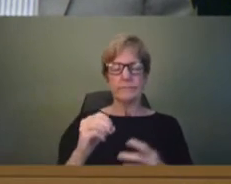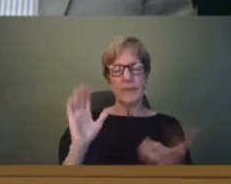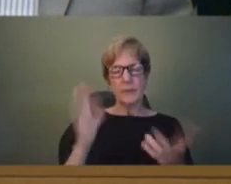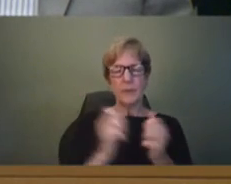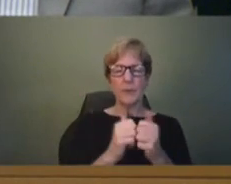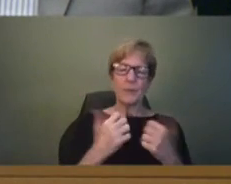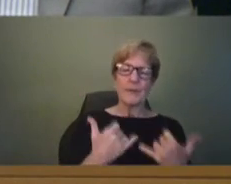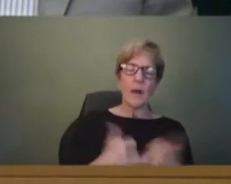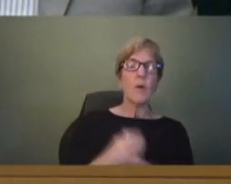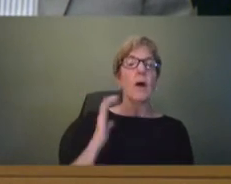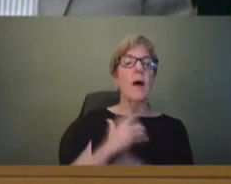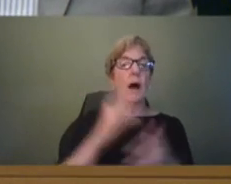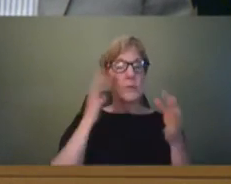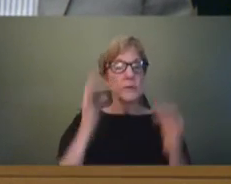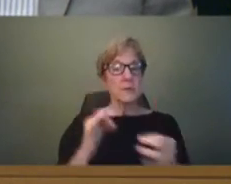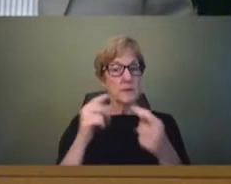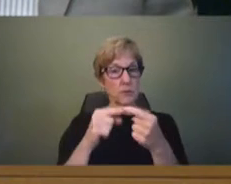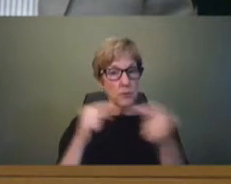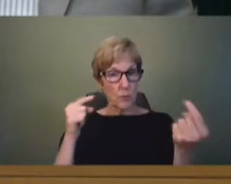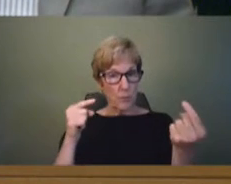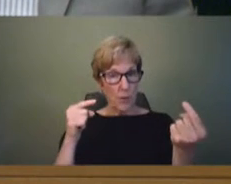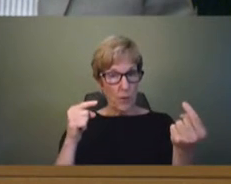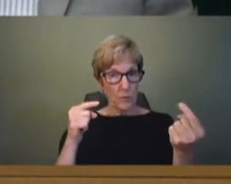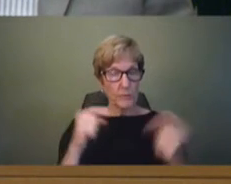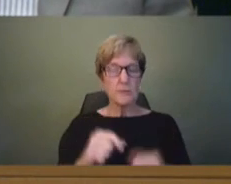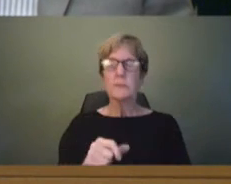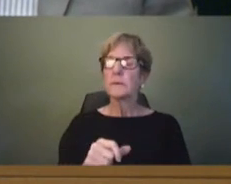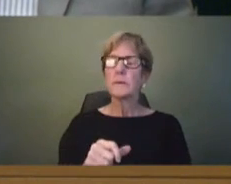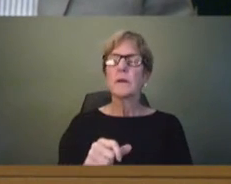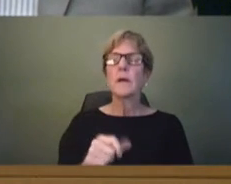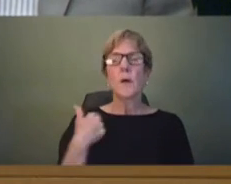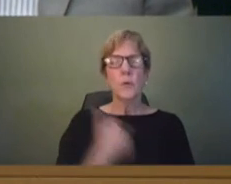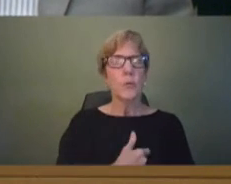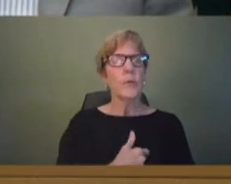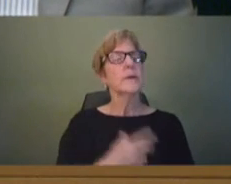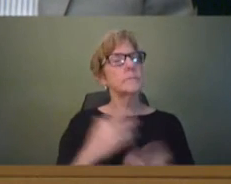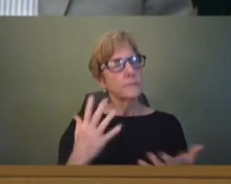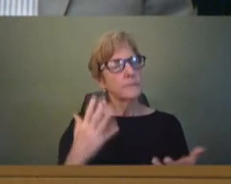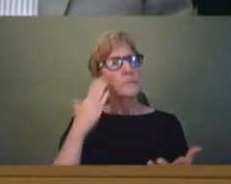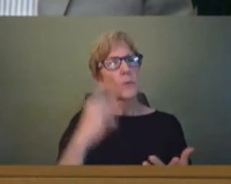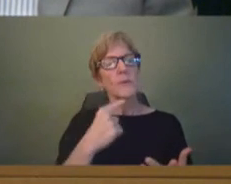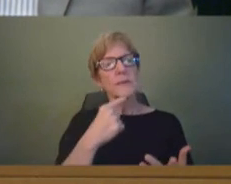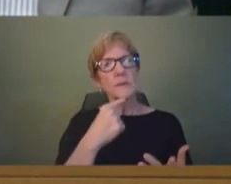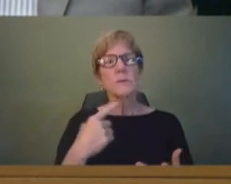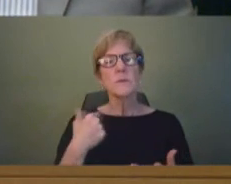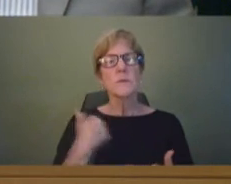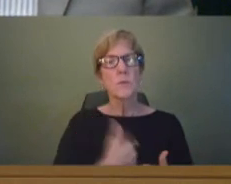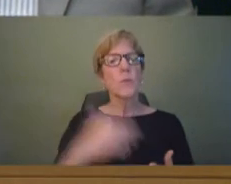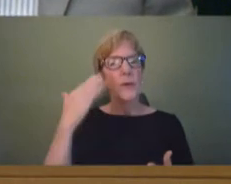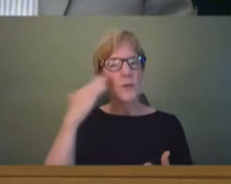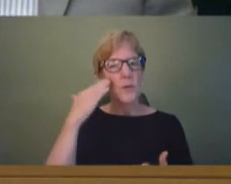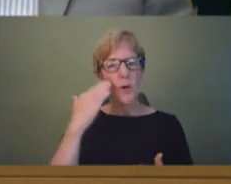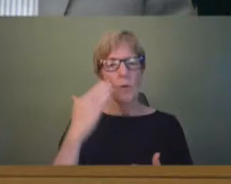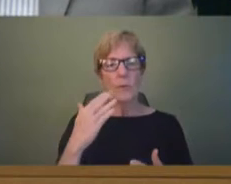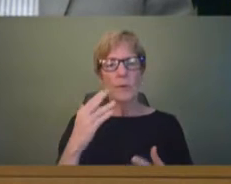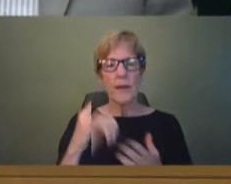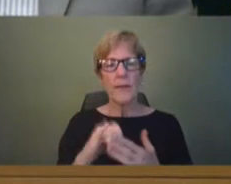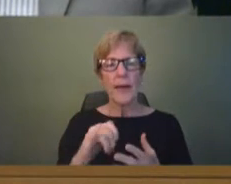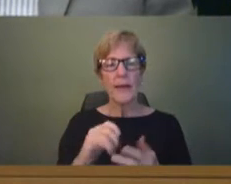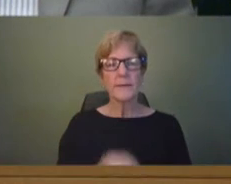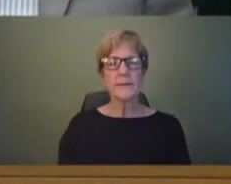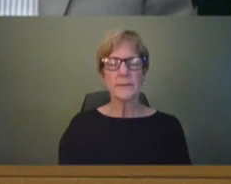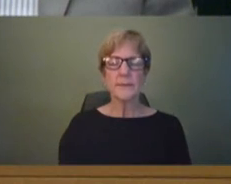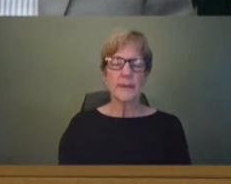decision to oppose this uh was not arrived at lightly and we definitely you know full full aware that we're you know backing up to or